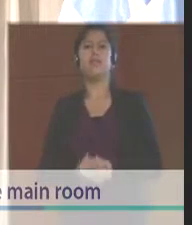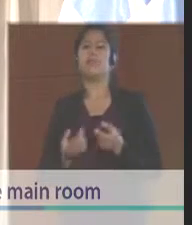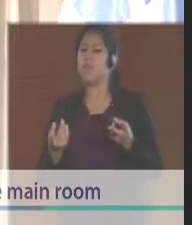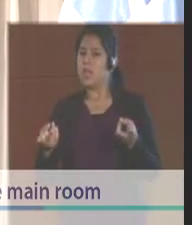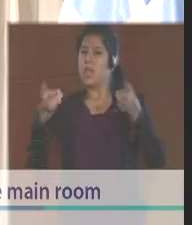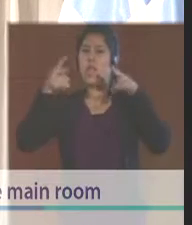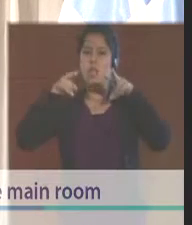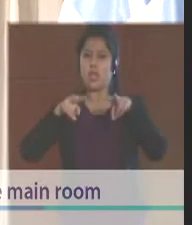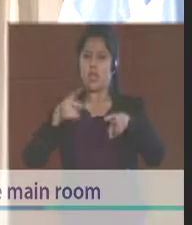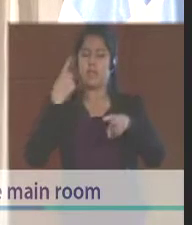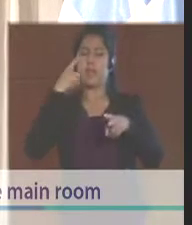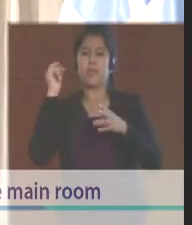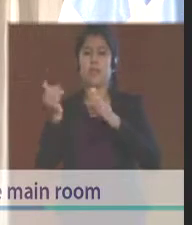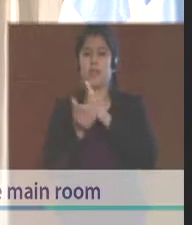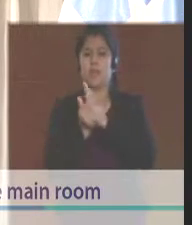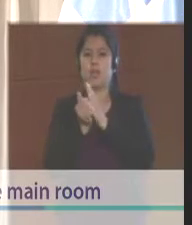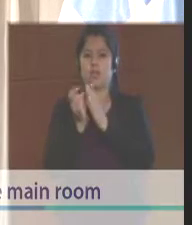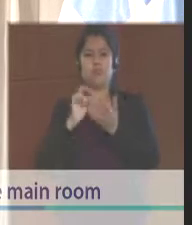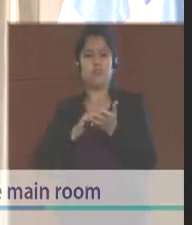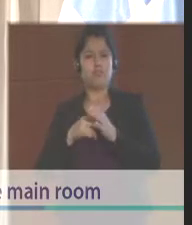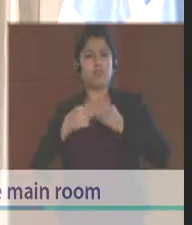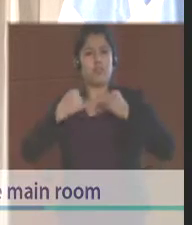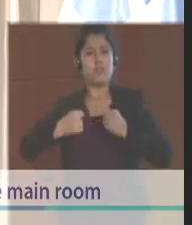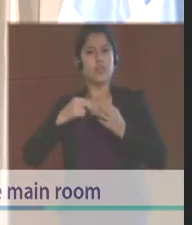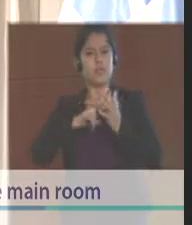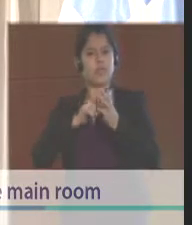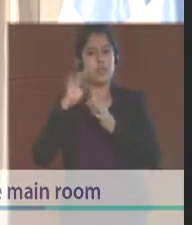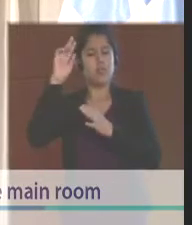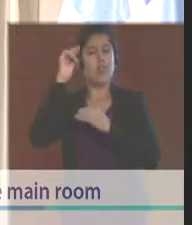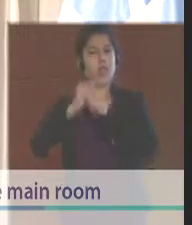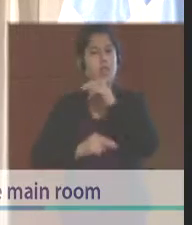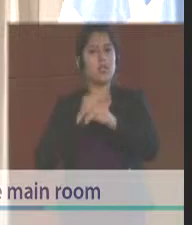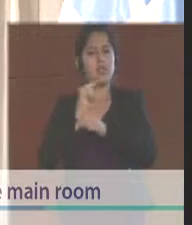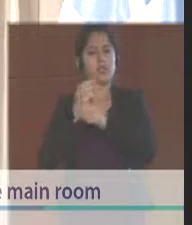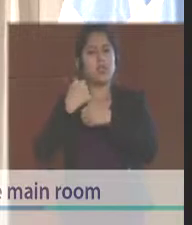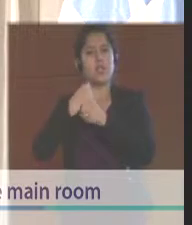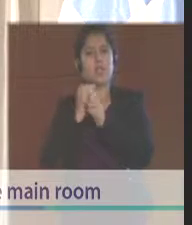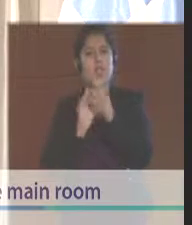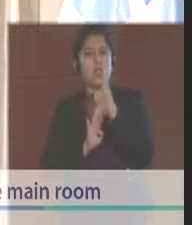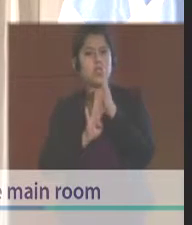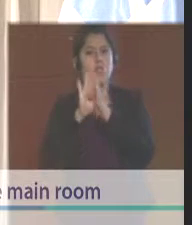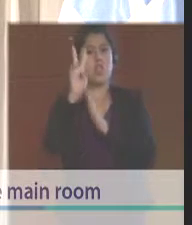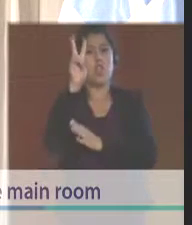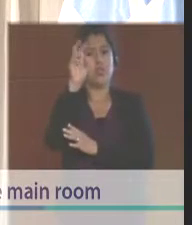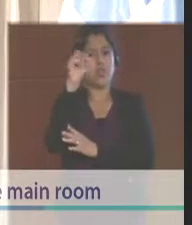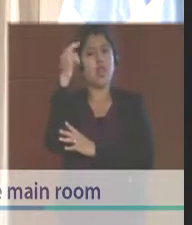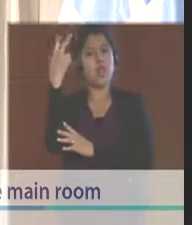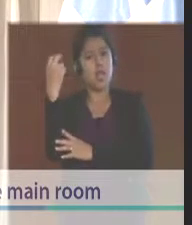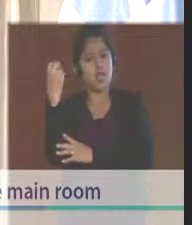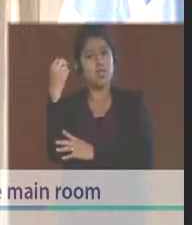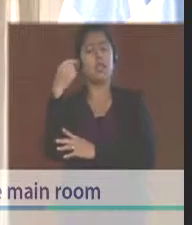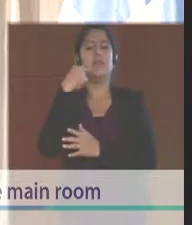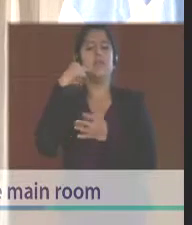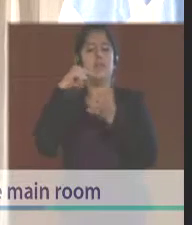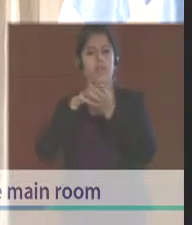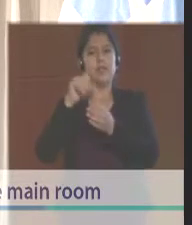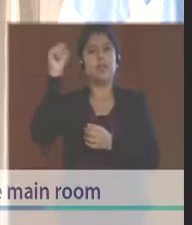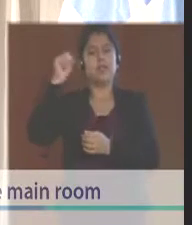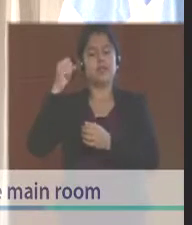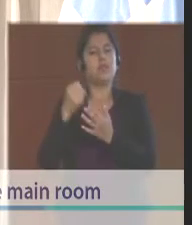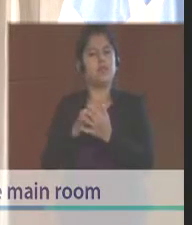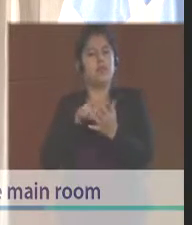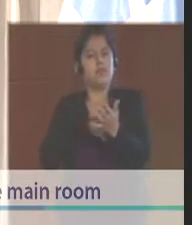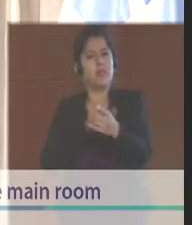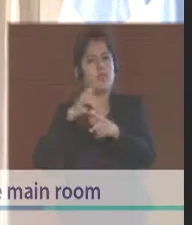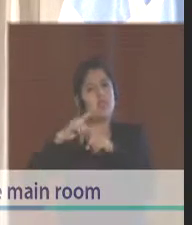effectiveness and speed. Also, the approval and set into place of the National Development Strategy 2030 includes